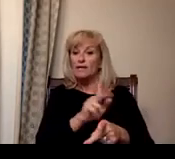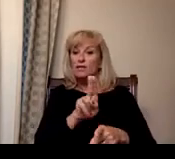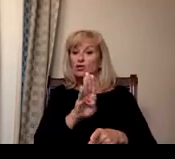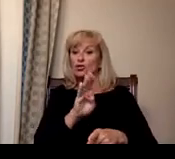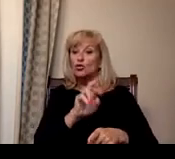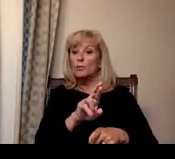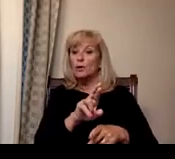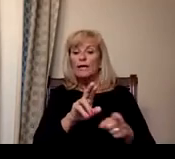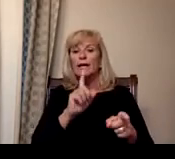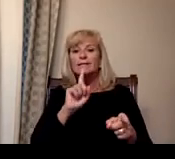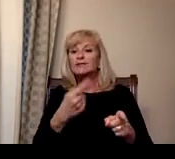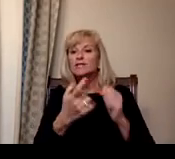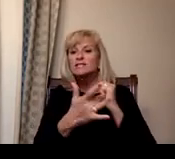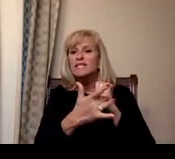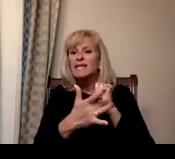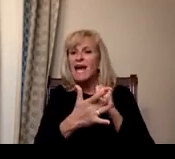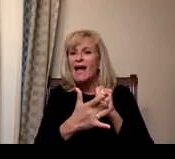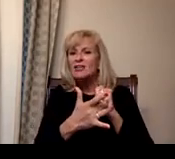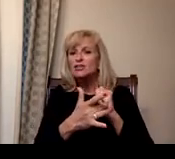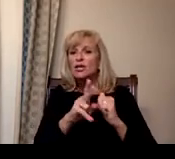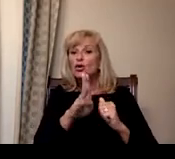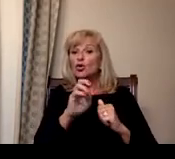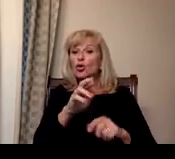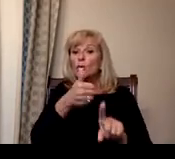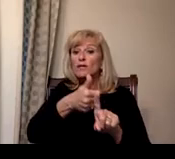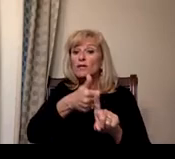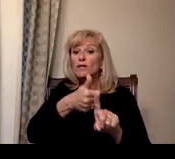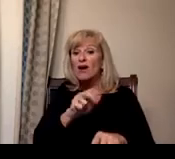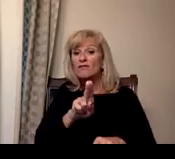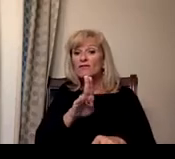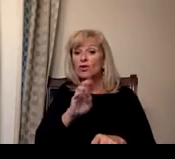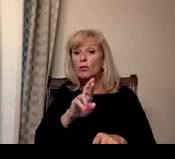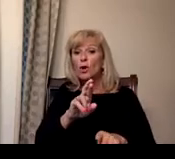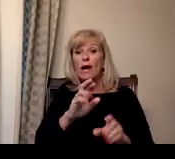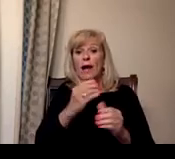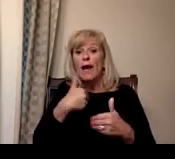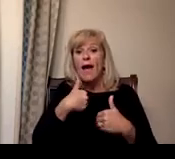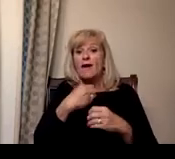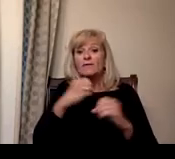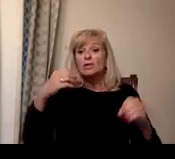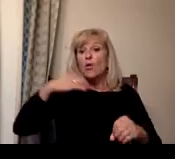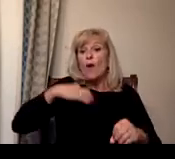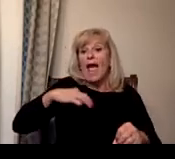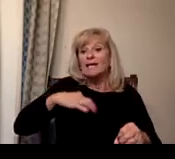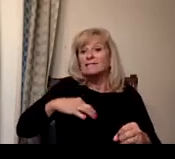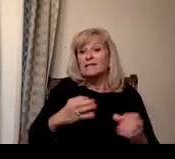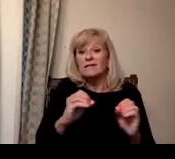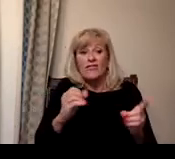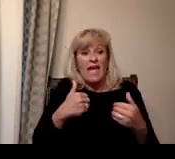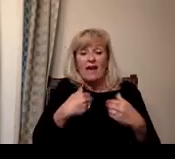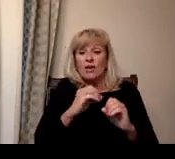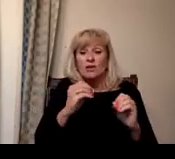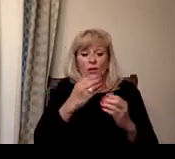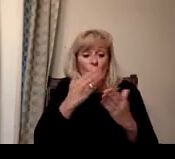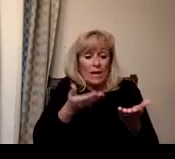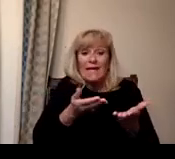and it's simply a technology. Keep in mind, Uber has no assets. They literally own a technology